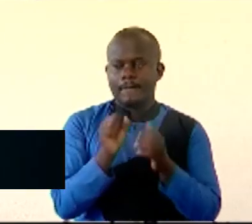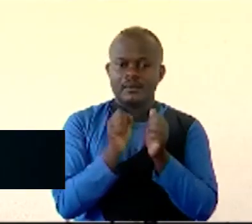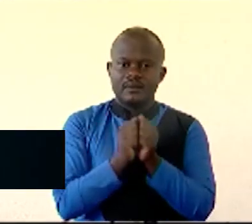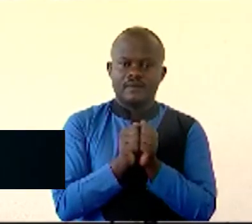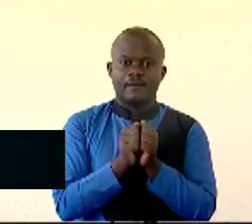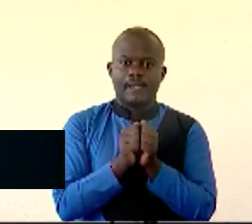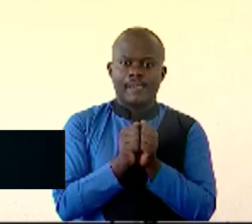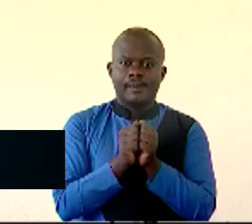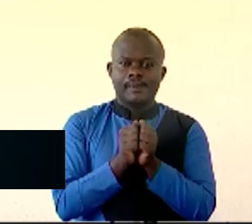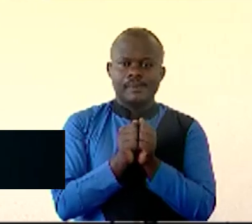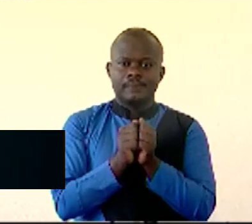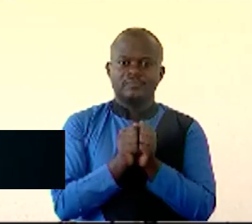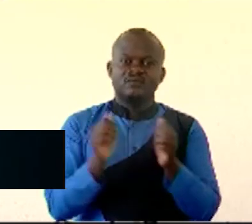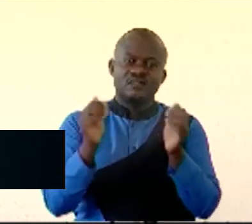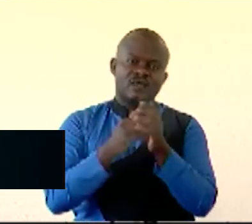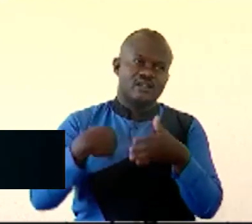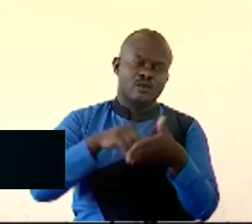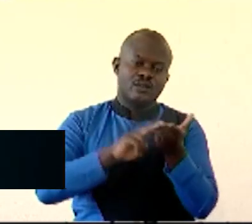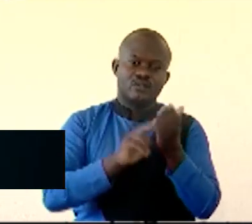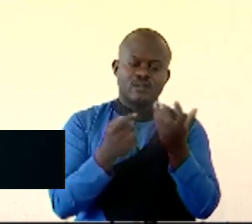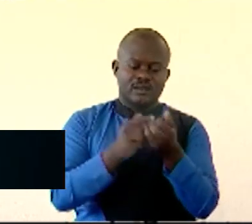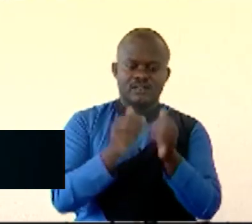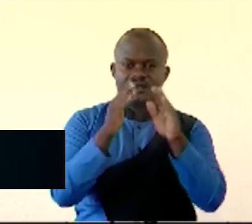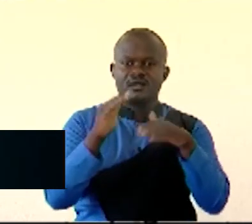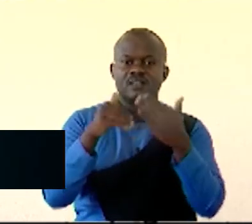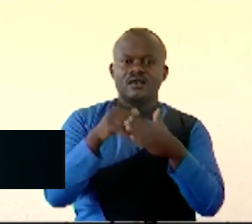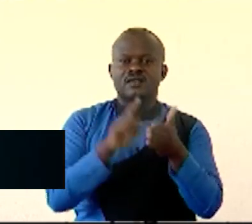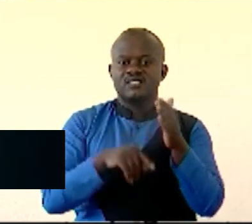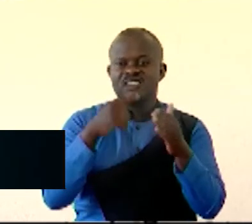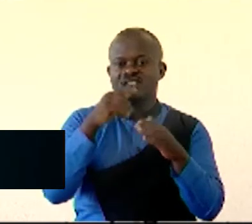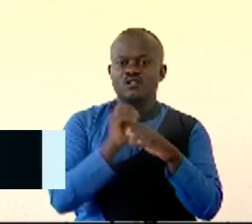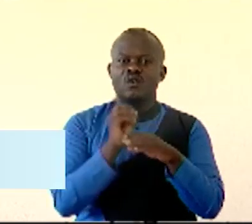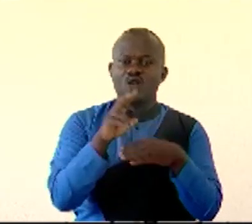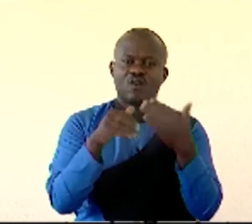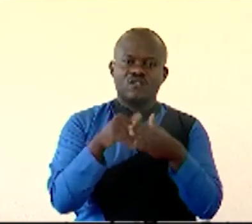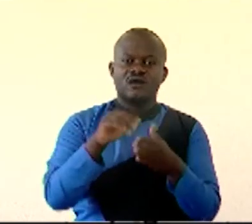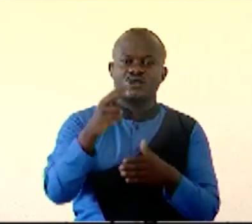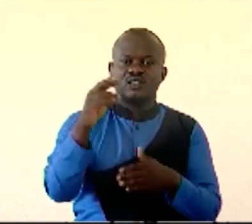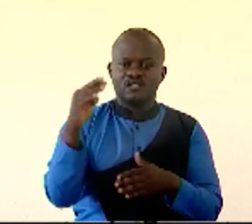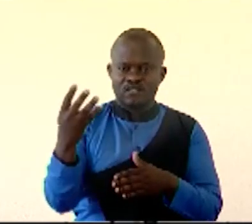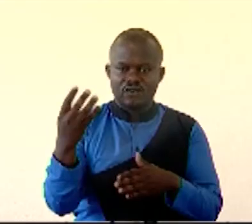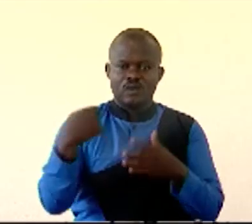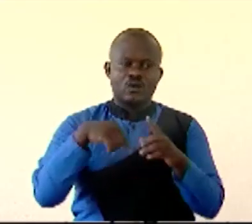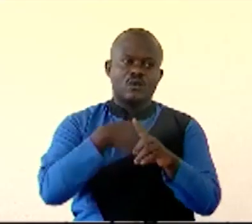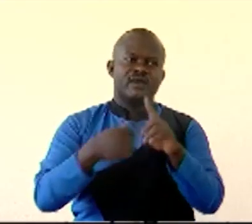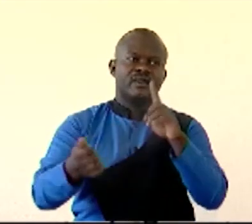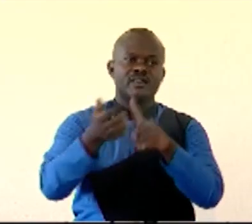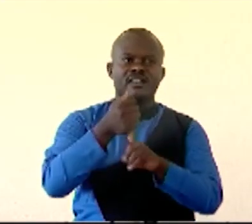And we use our calculators, that is 2 over 24, we get